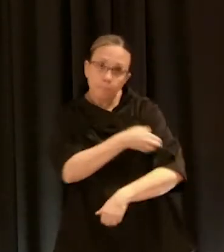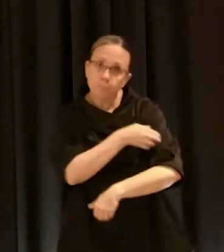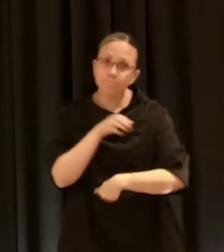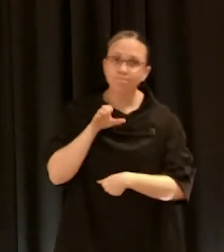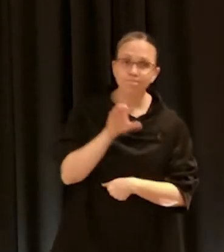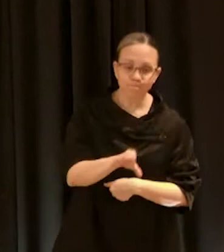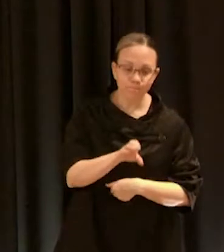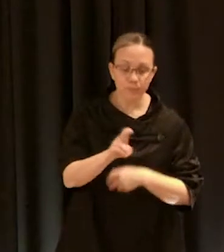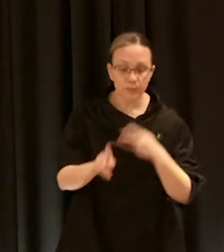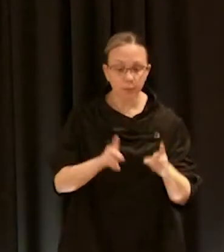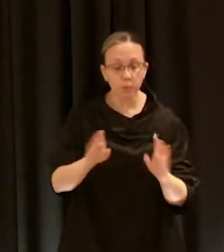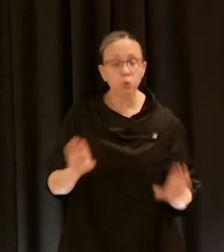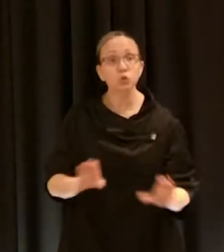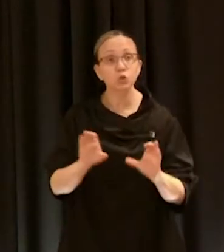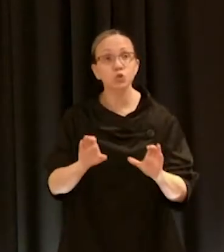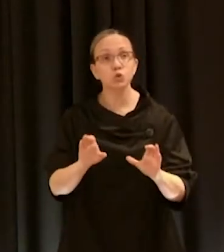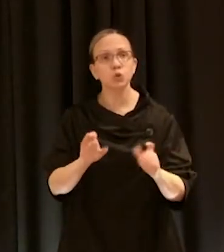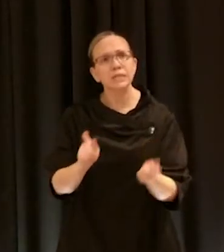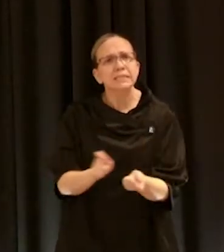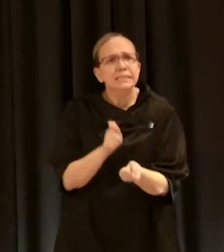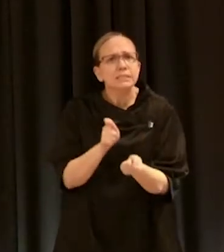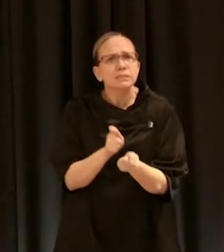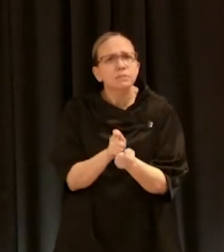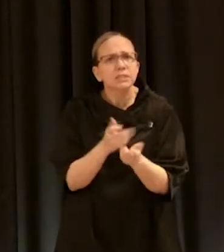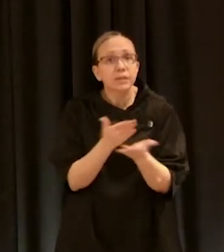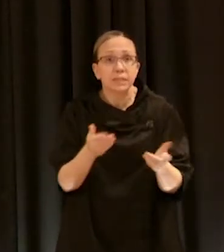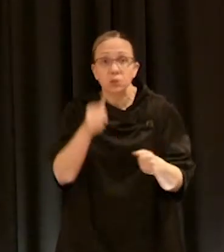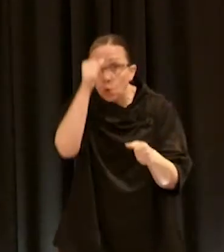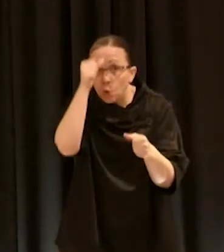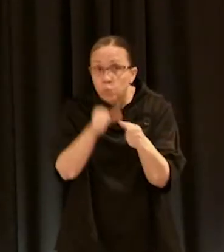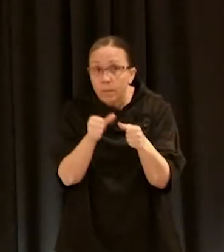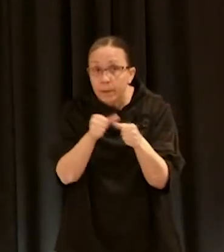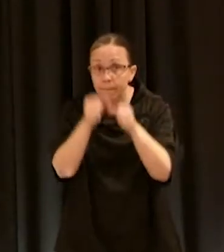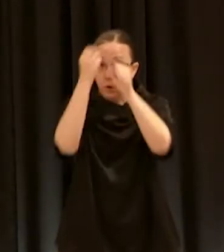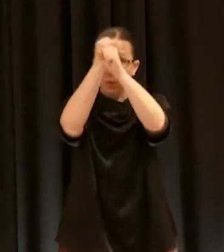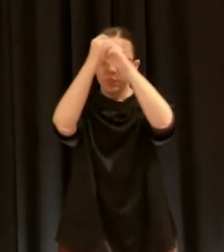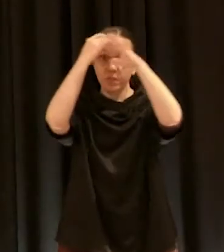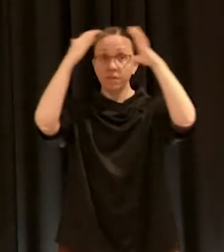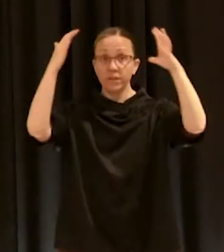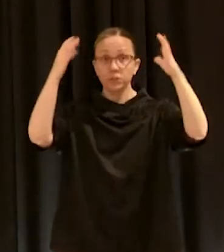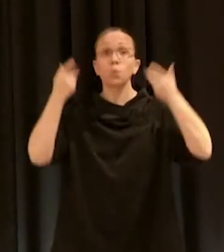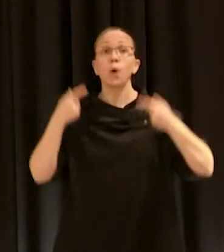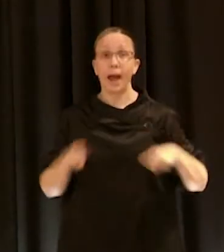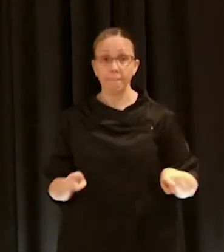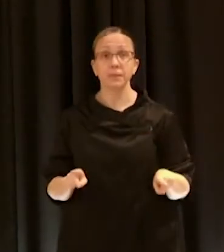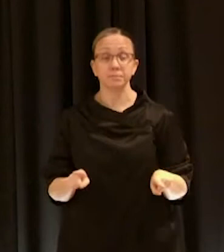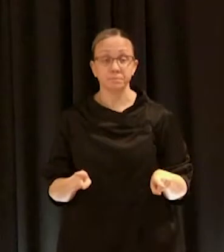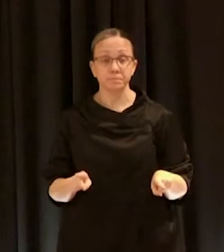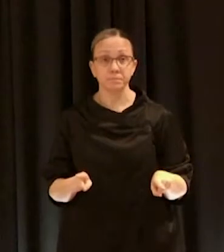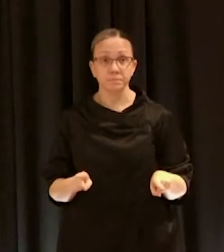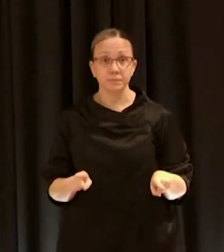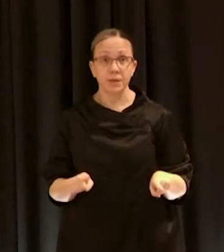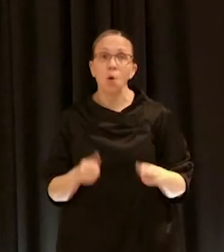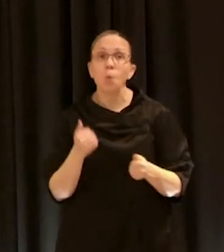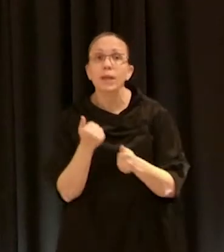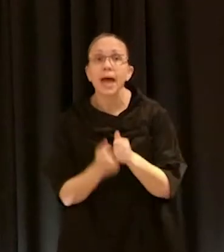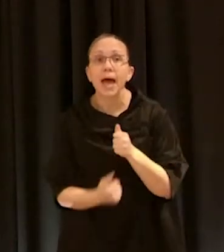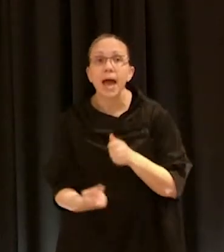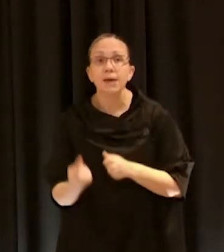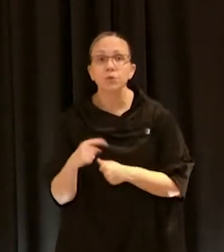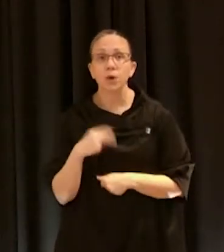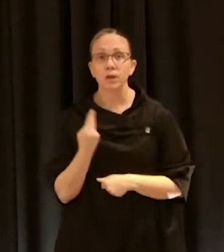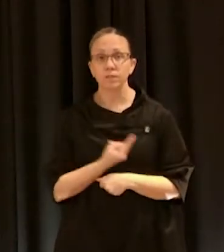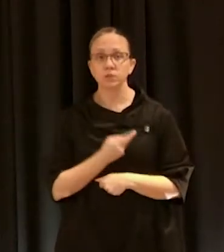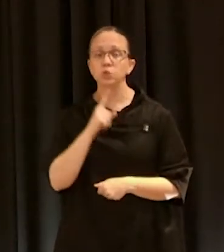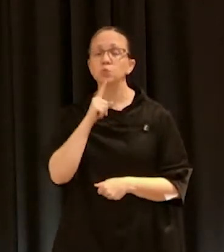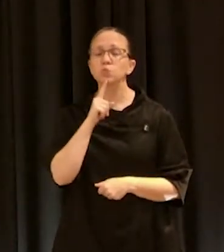empowered the people to do certain things. Remember, the vision will come to pass when each and every one of us